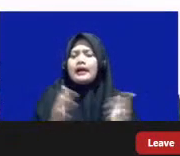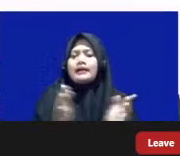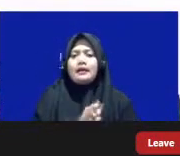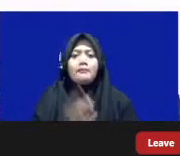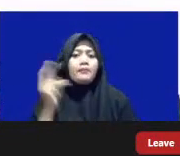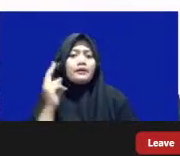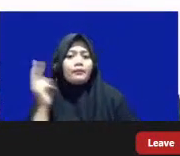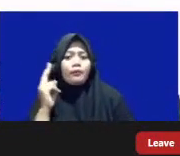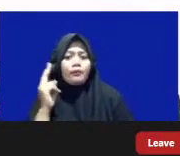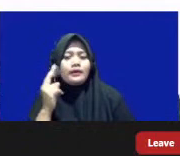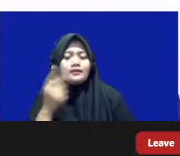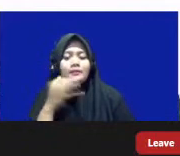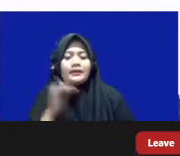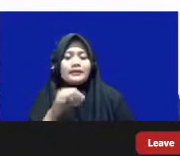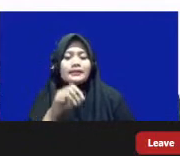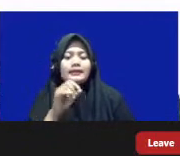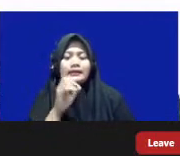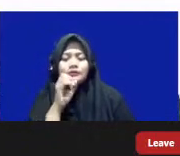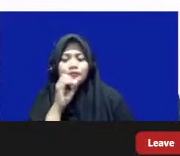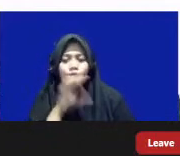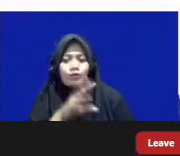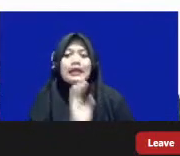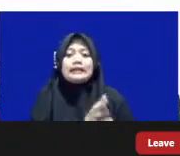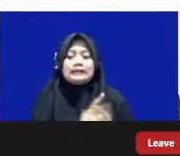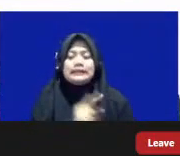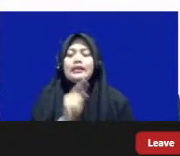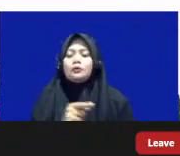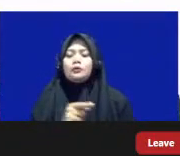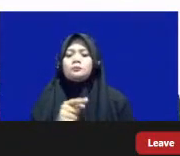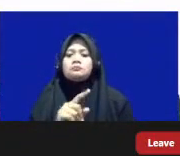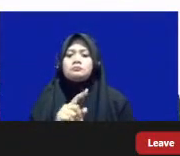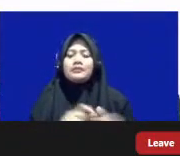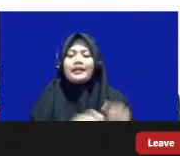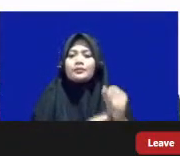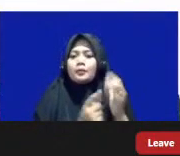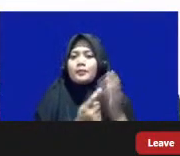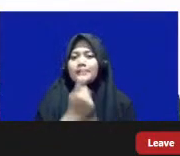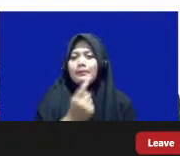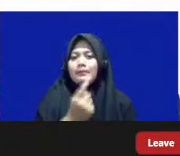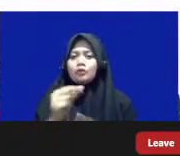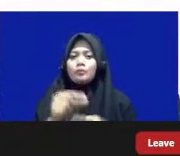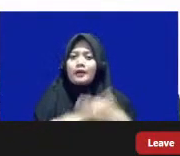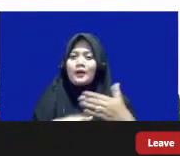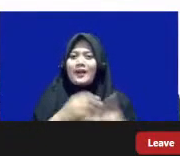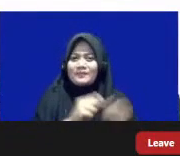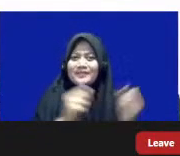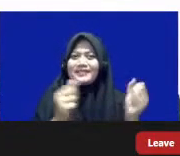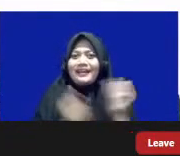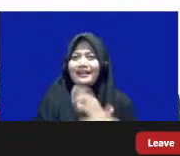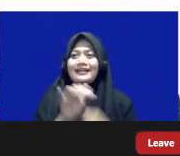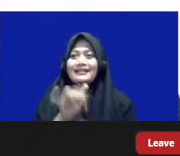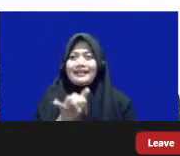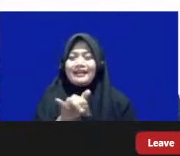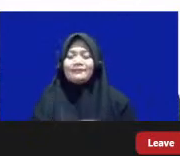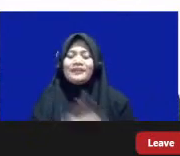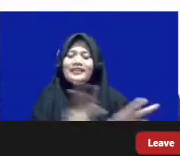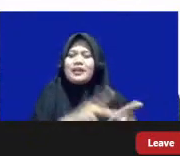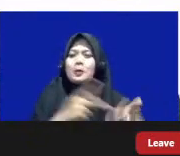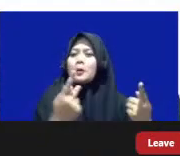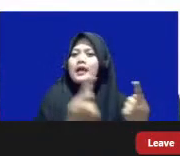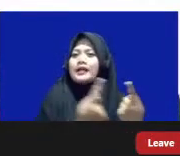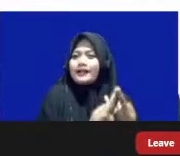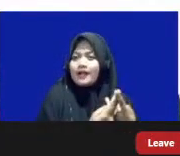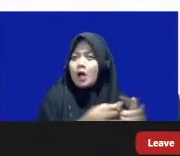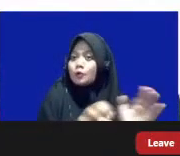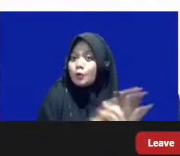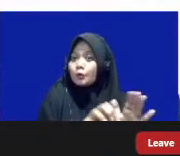the disaster management. Why I say this? Because in the family, when family is affected, first responder